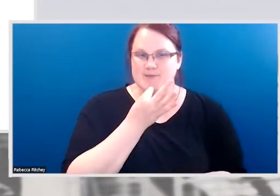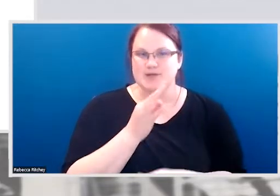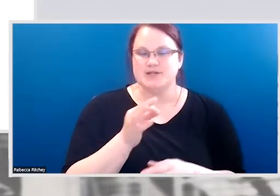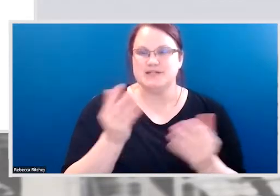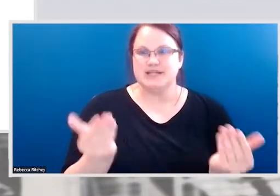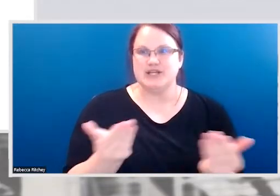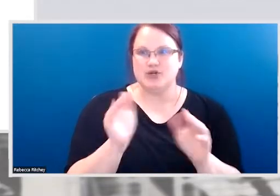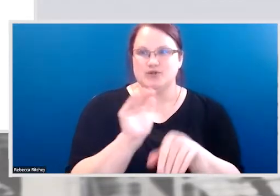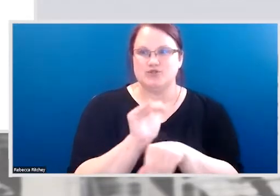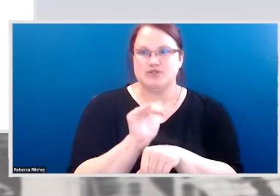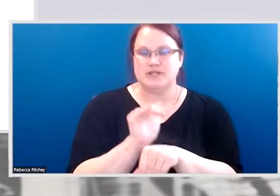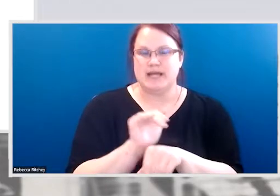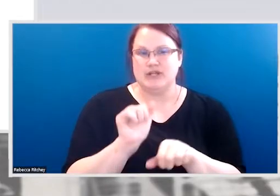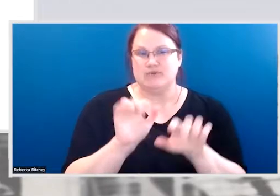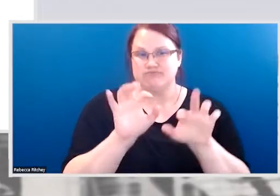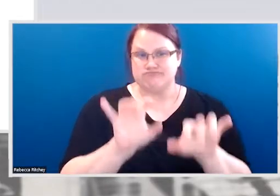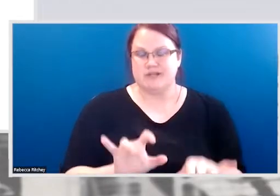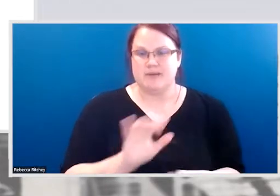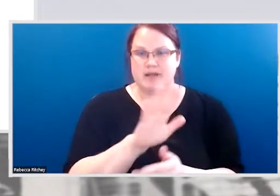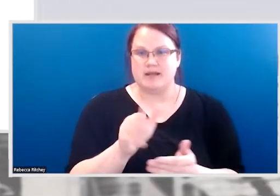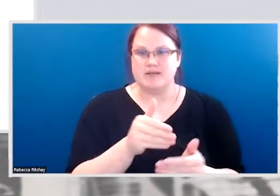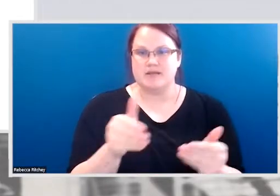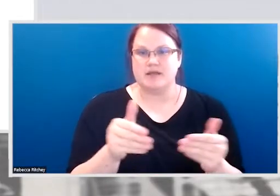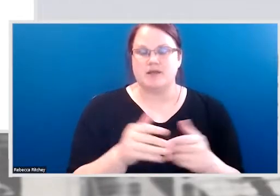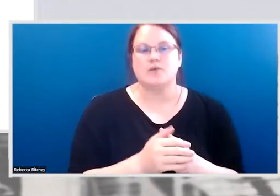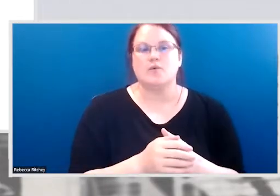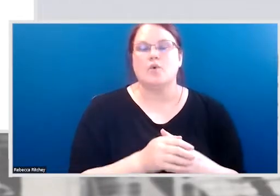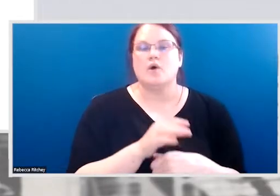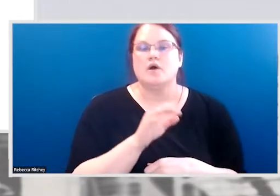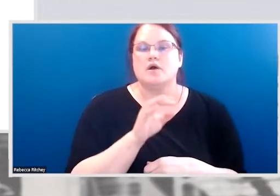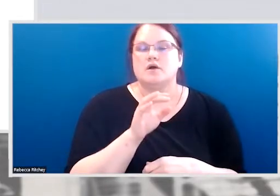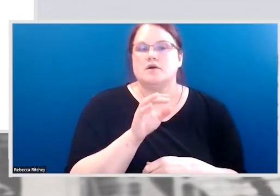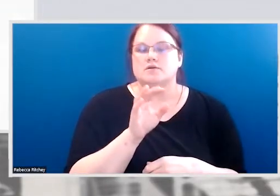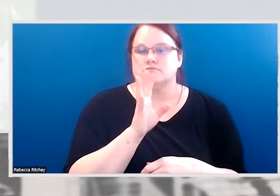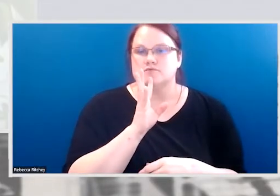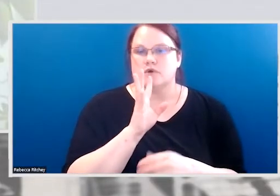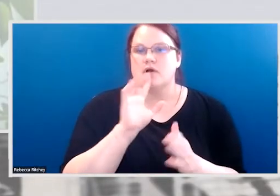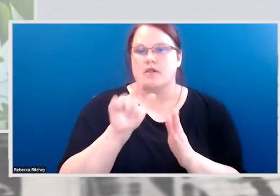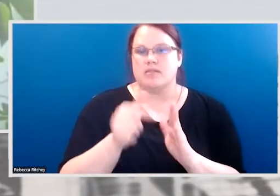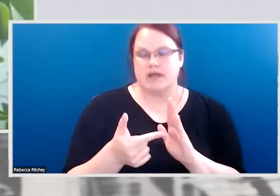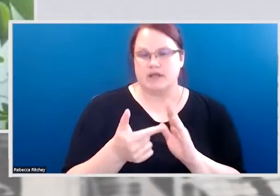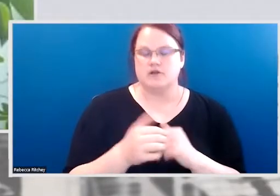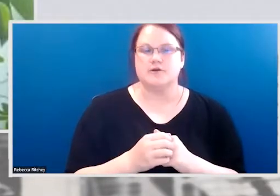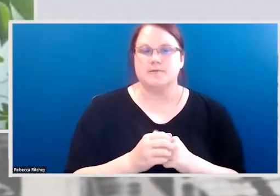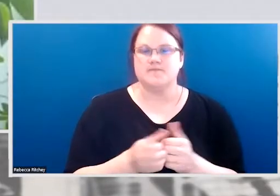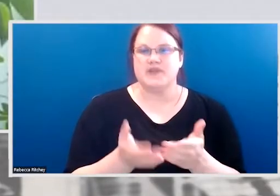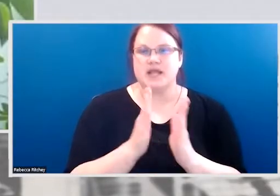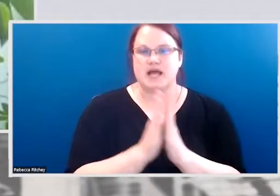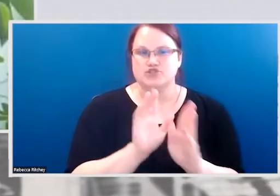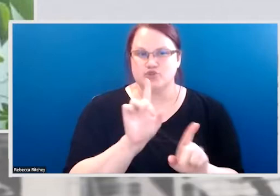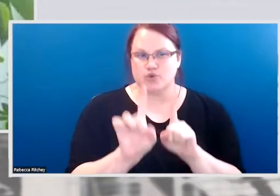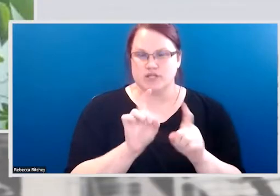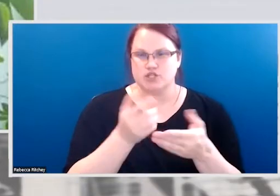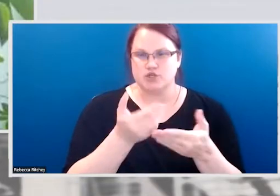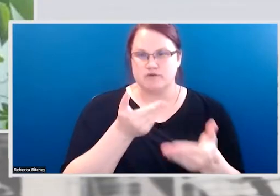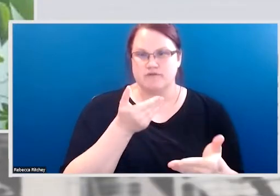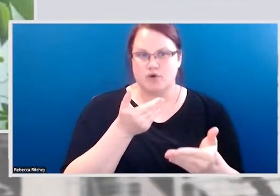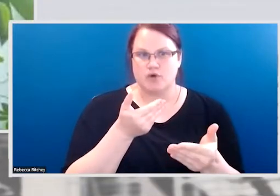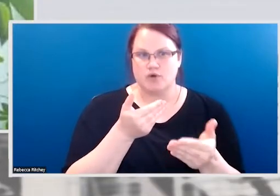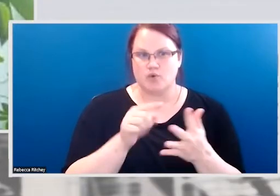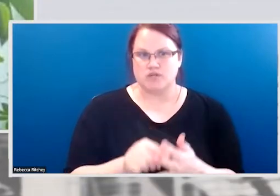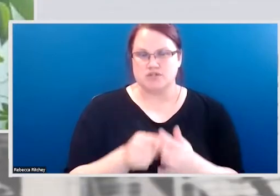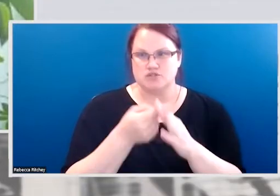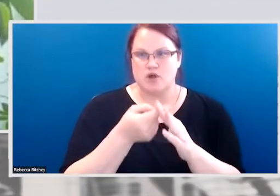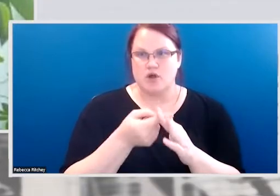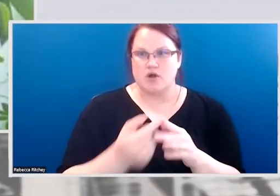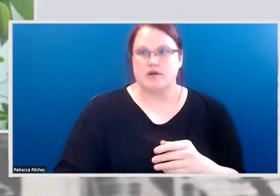you have anything, you can type it in there, or you can come off mute later on when we have that session and ask your question. So before we get too far along, I did see